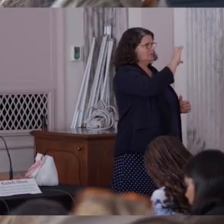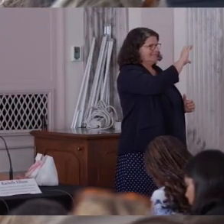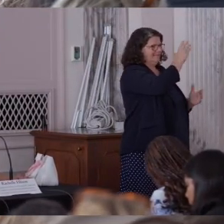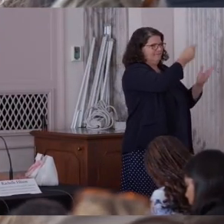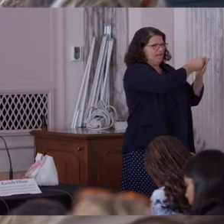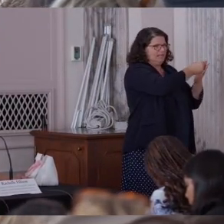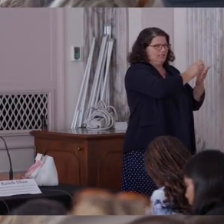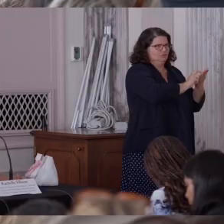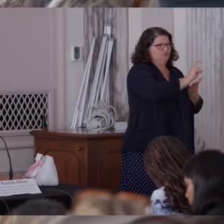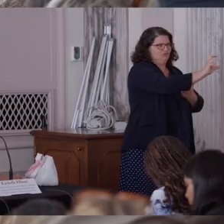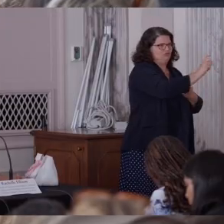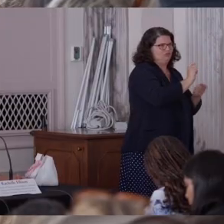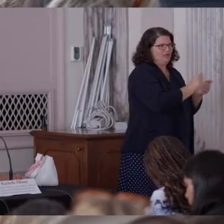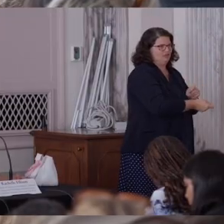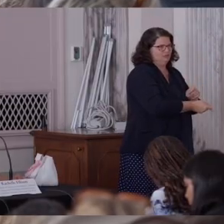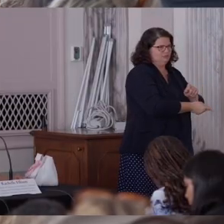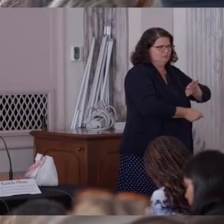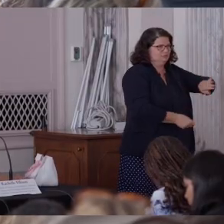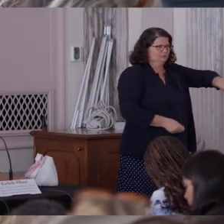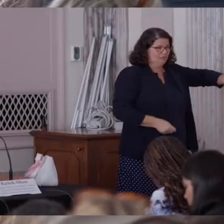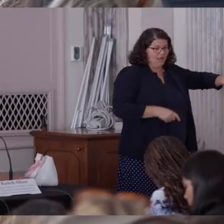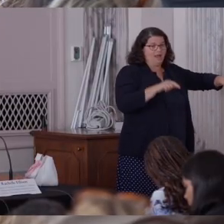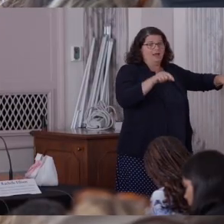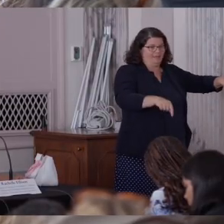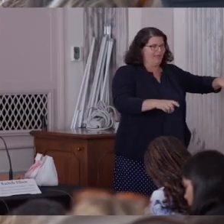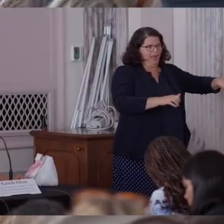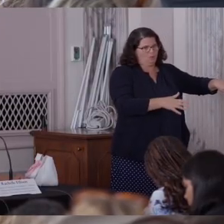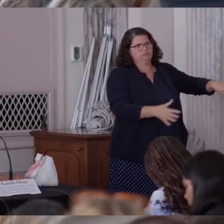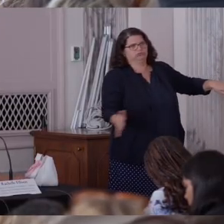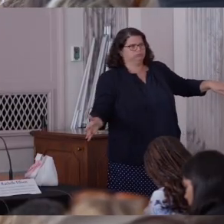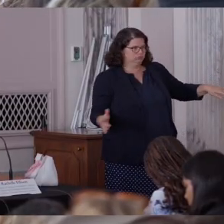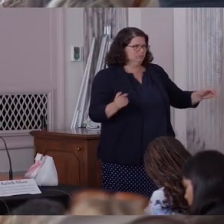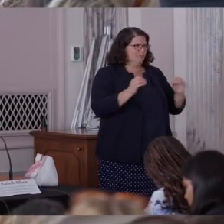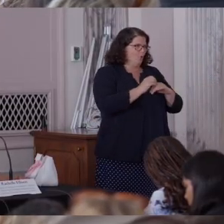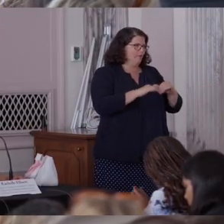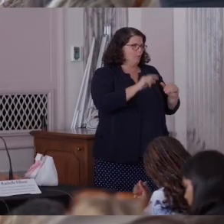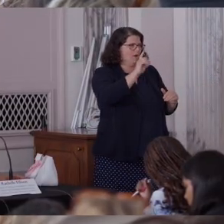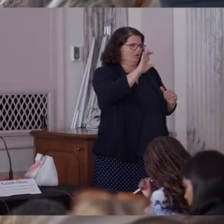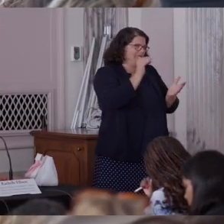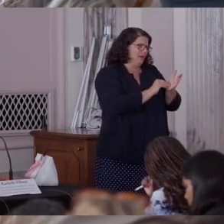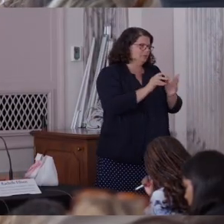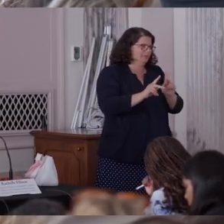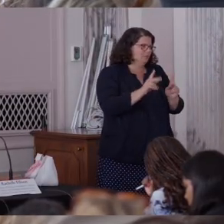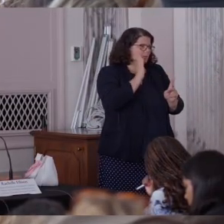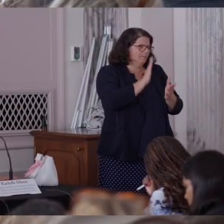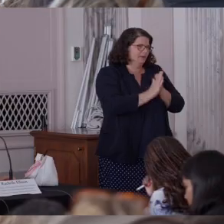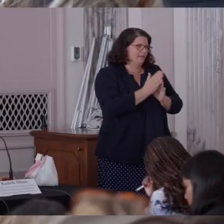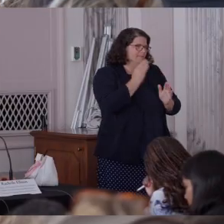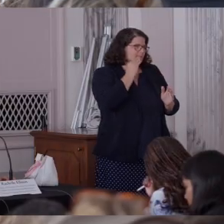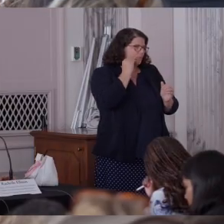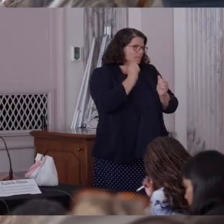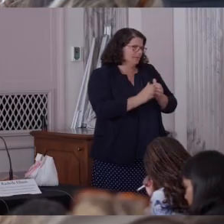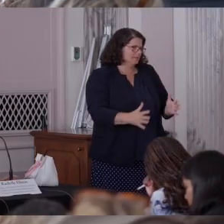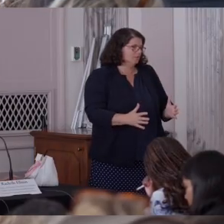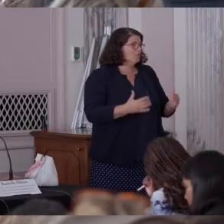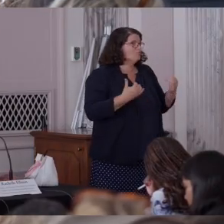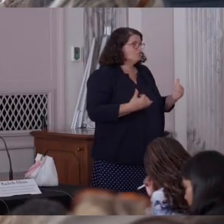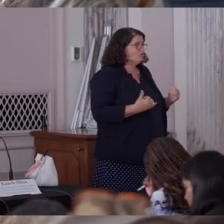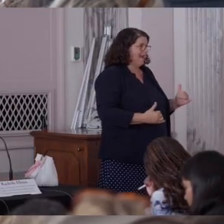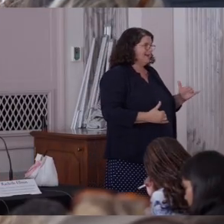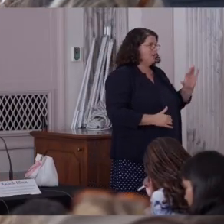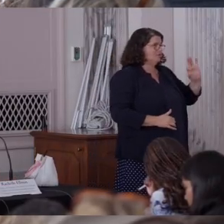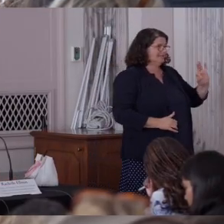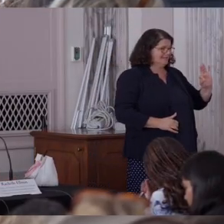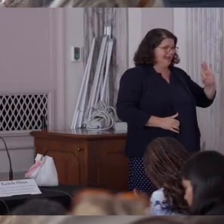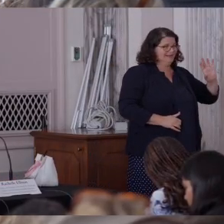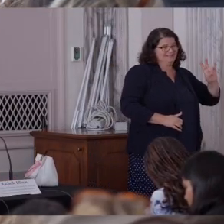right now, 90% of those funds go to permanent supportive housing renewals. The